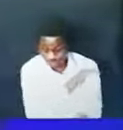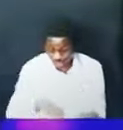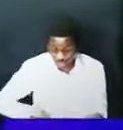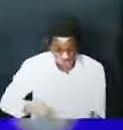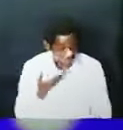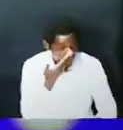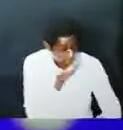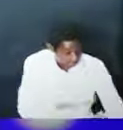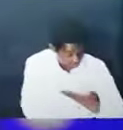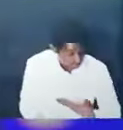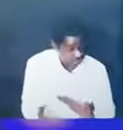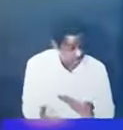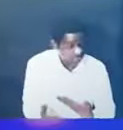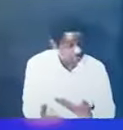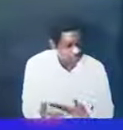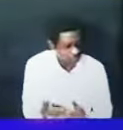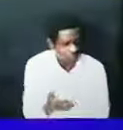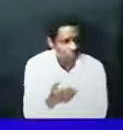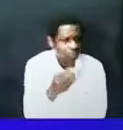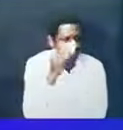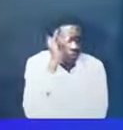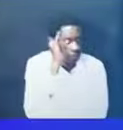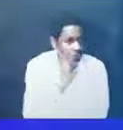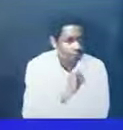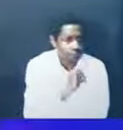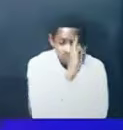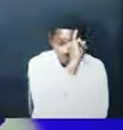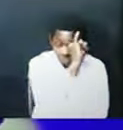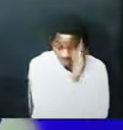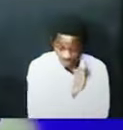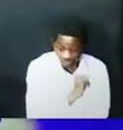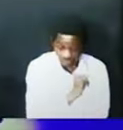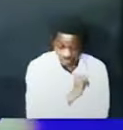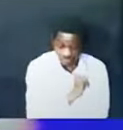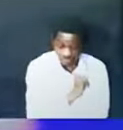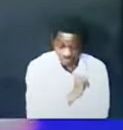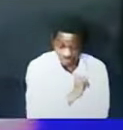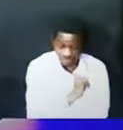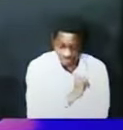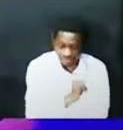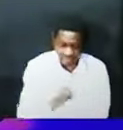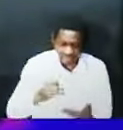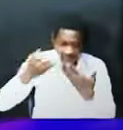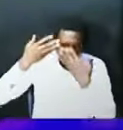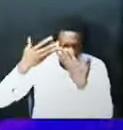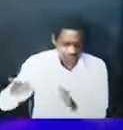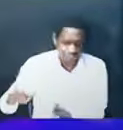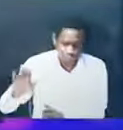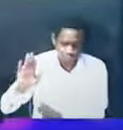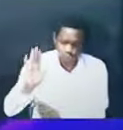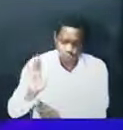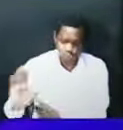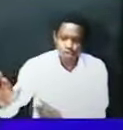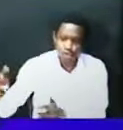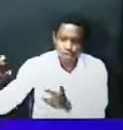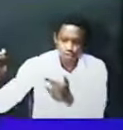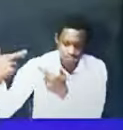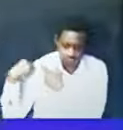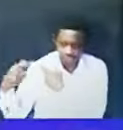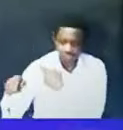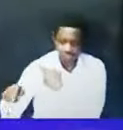so Yesu na wo no, Israel effectively finished her role in God's grand